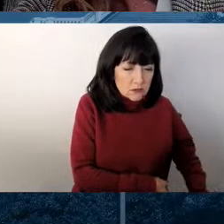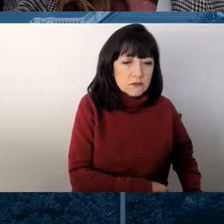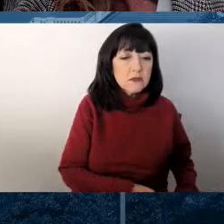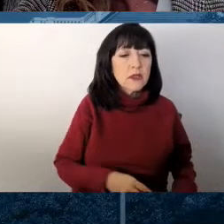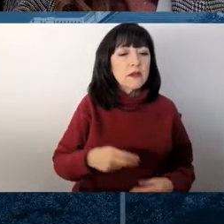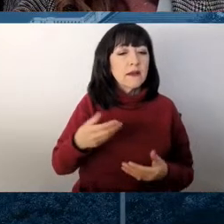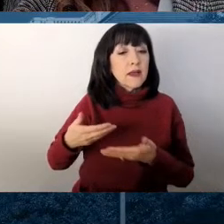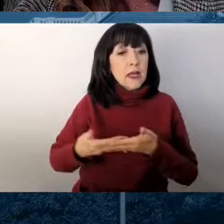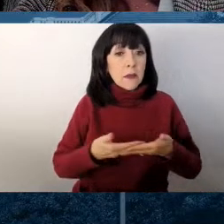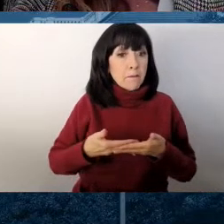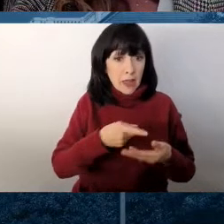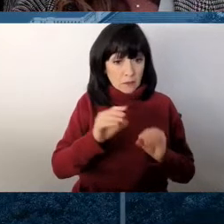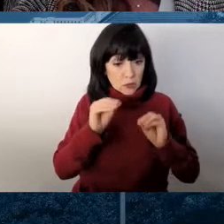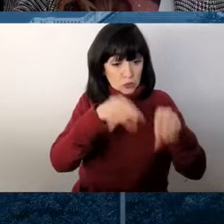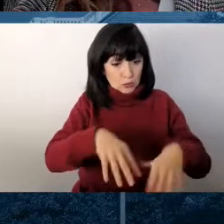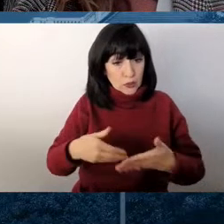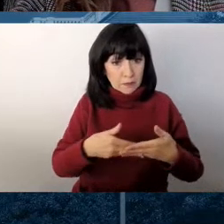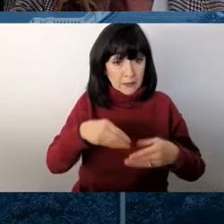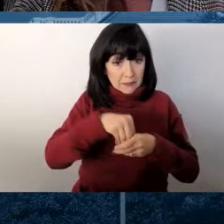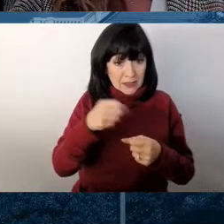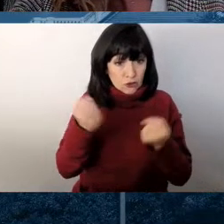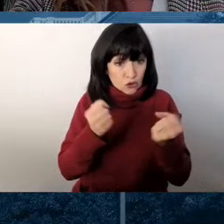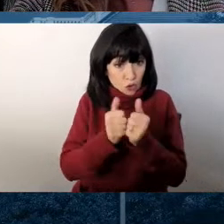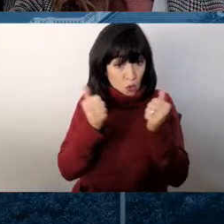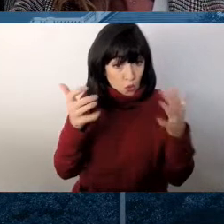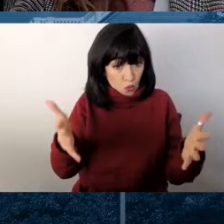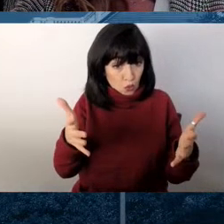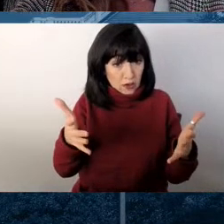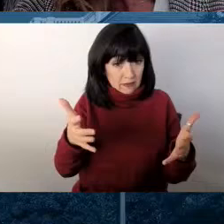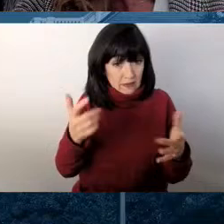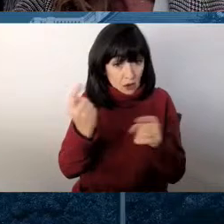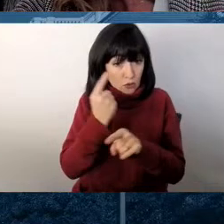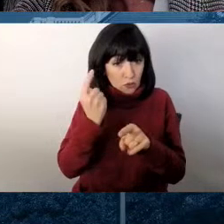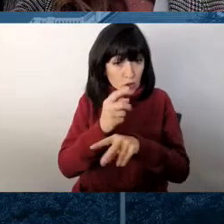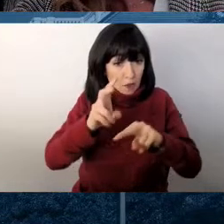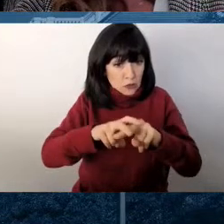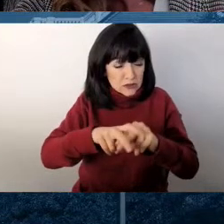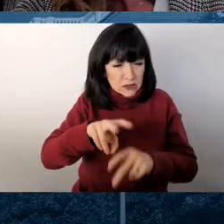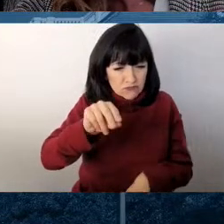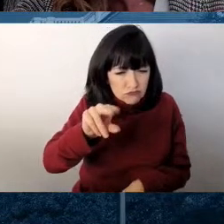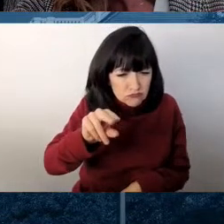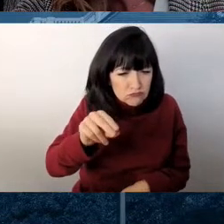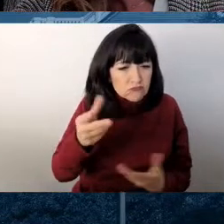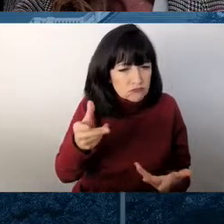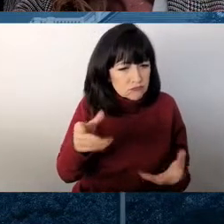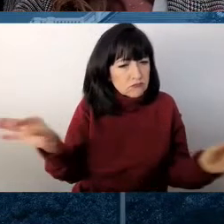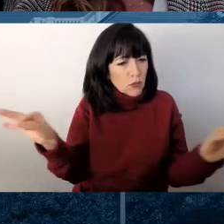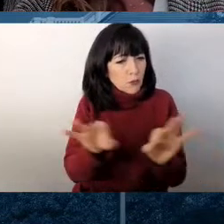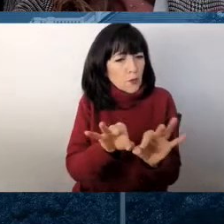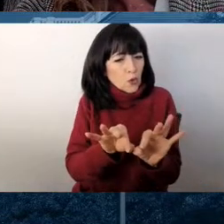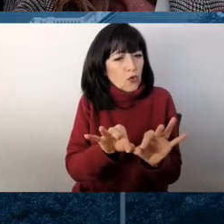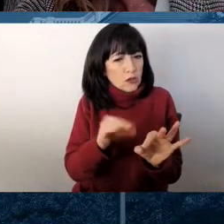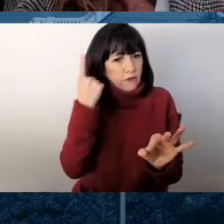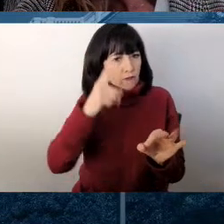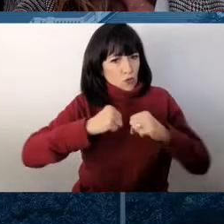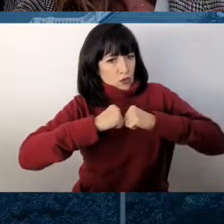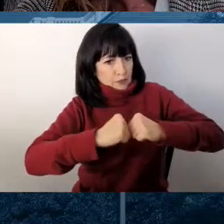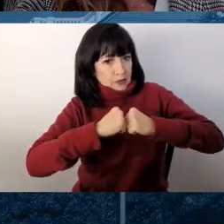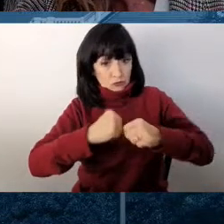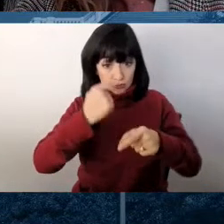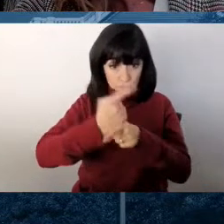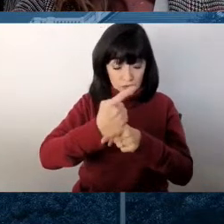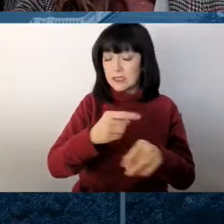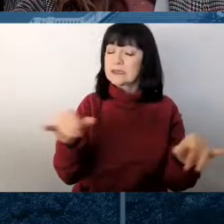and fits your car, and that you can use correctly and consistently every time. It's the same with masks. For your best level of